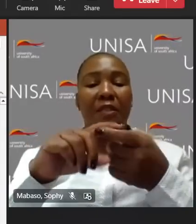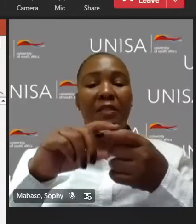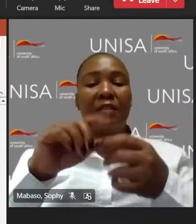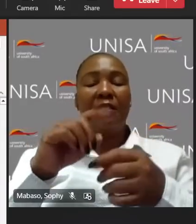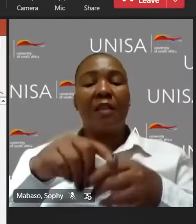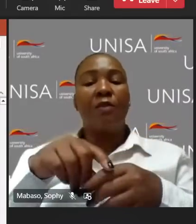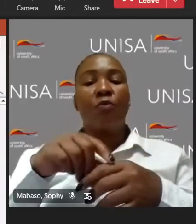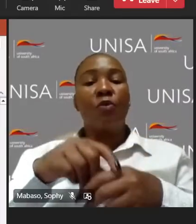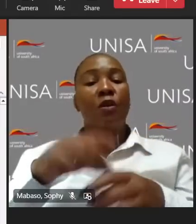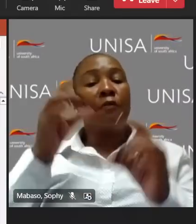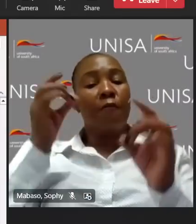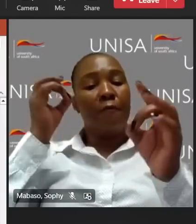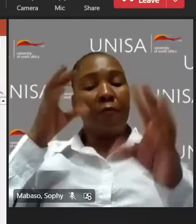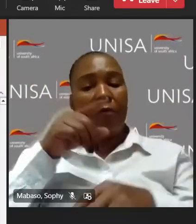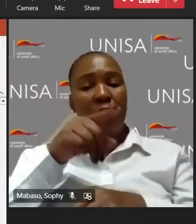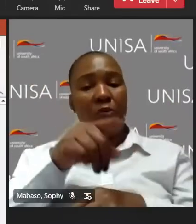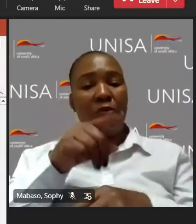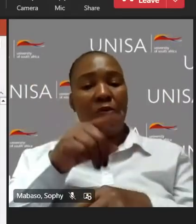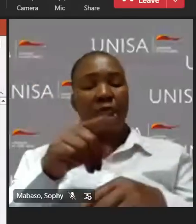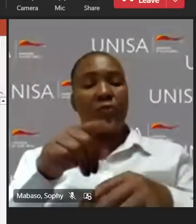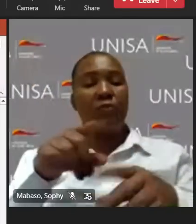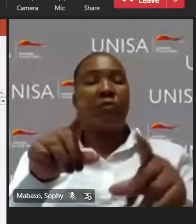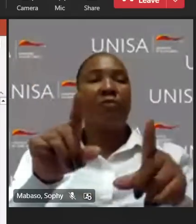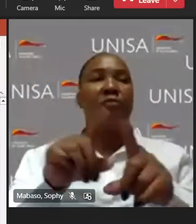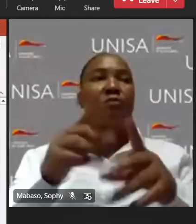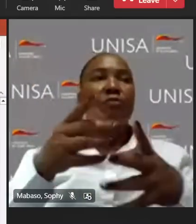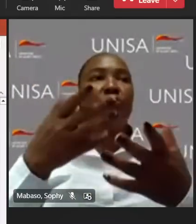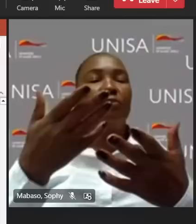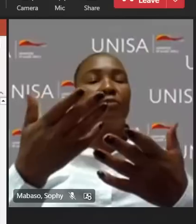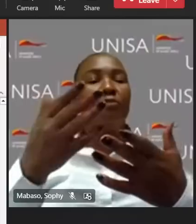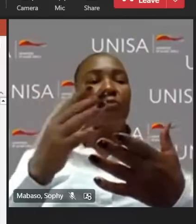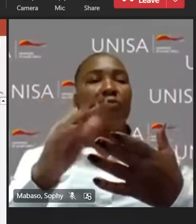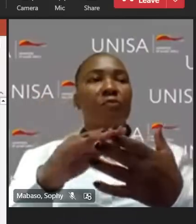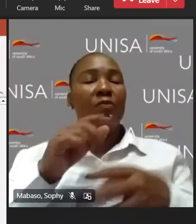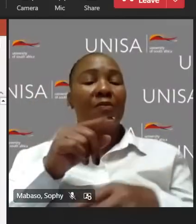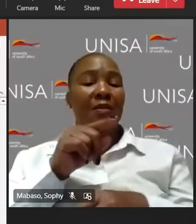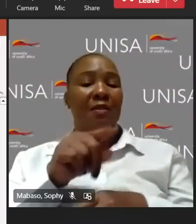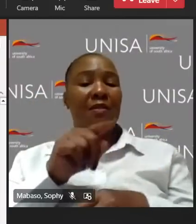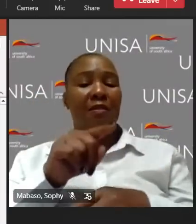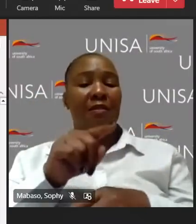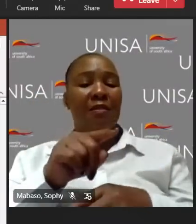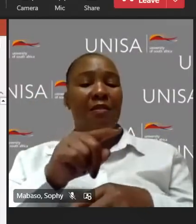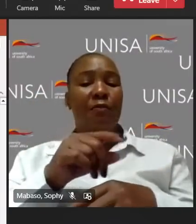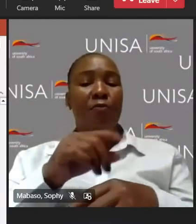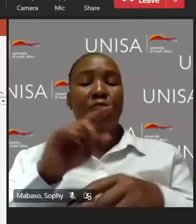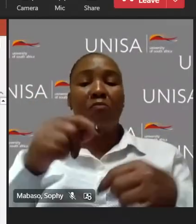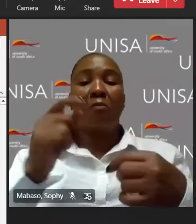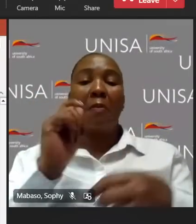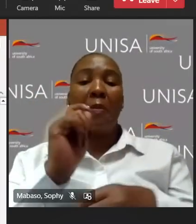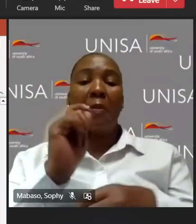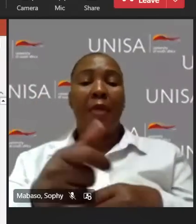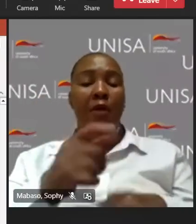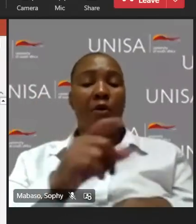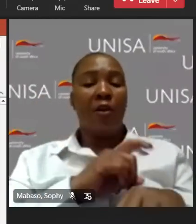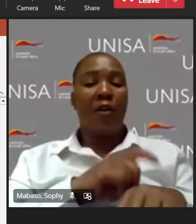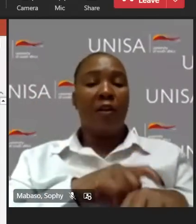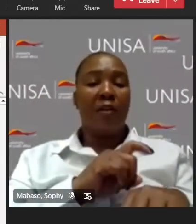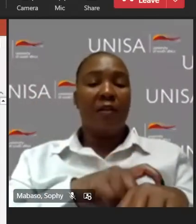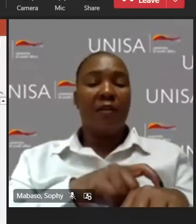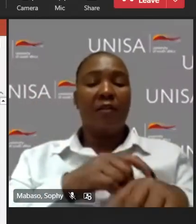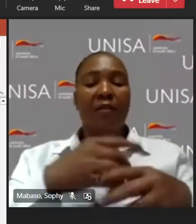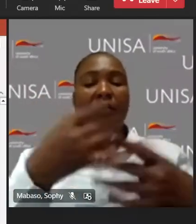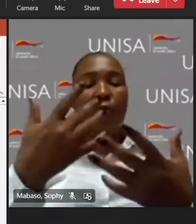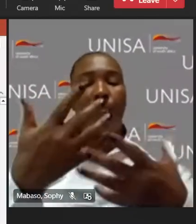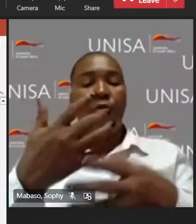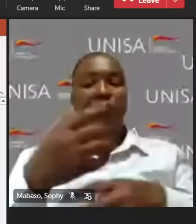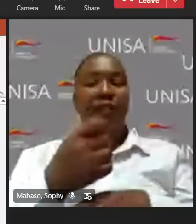look, due to fees not received on time, or fees